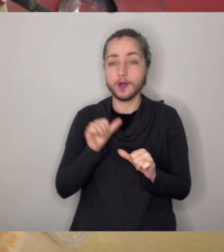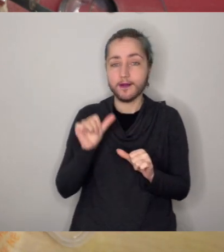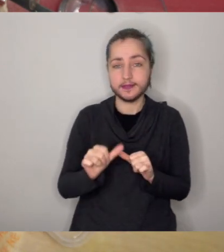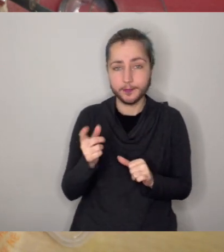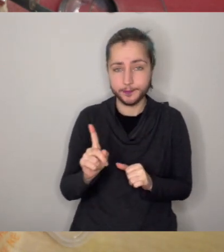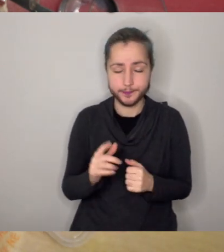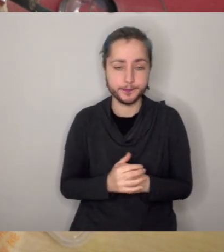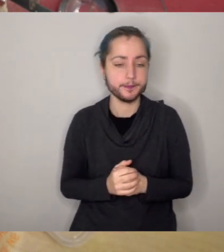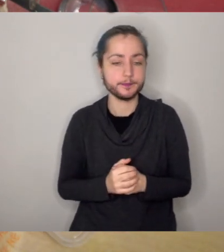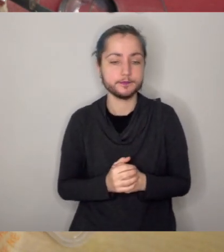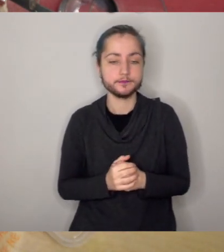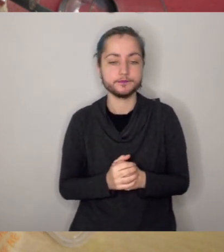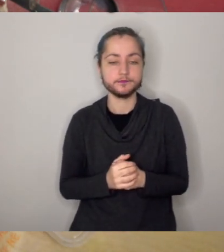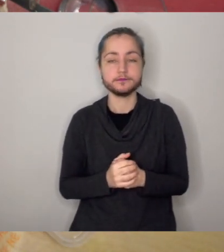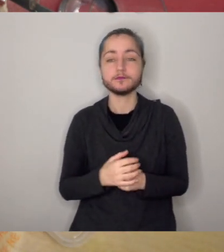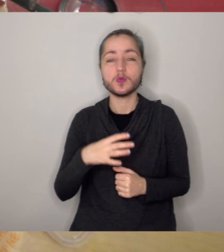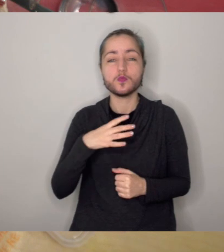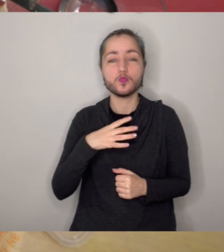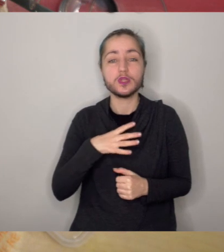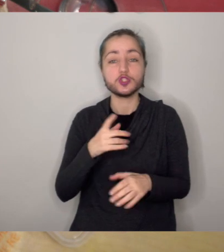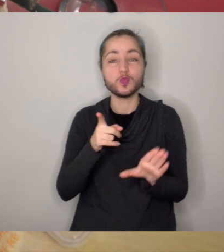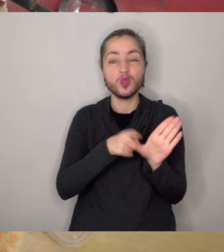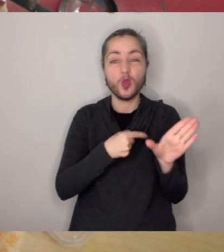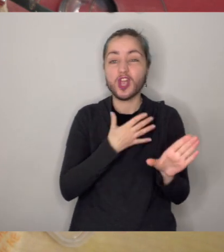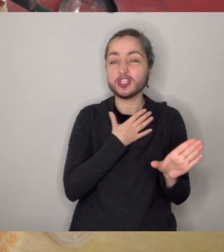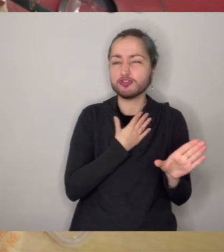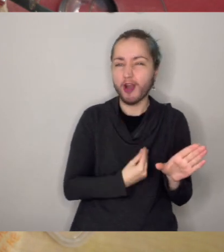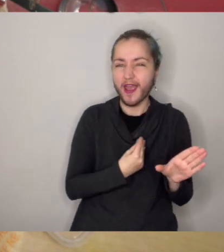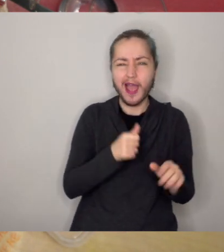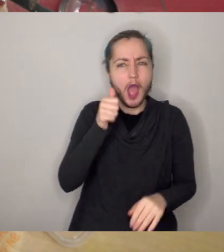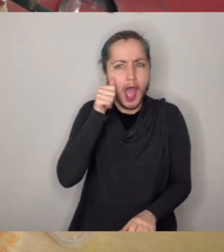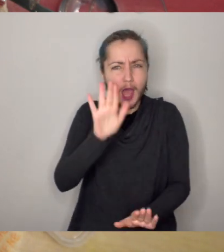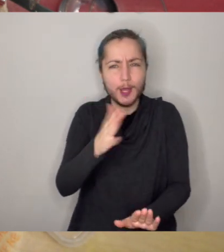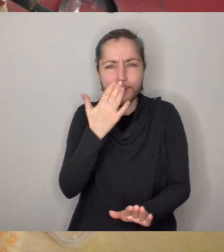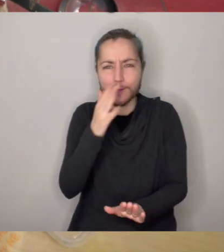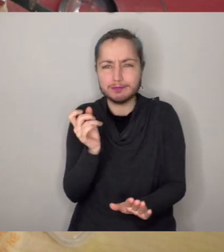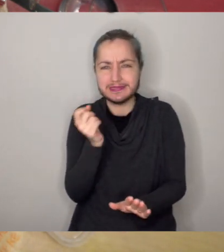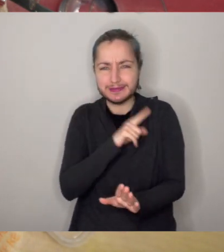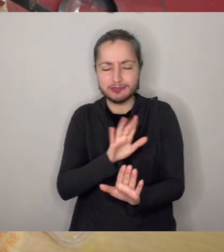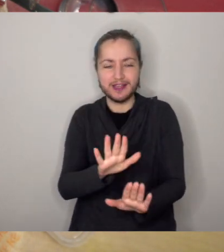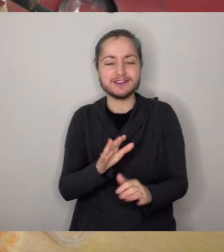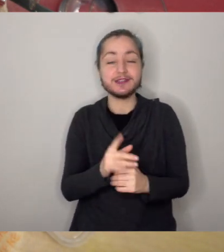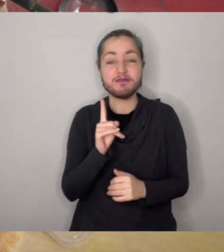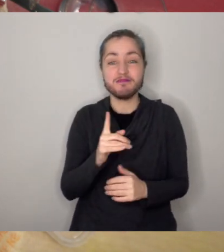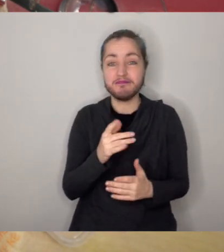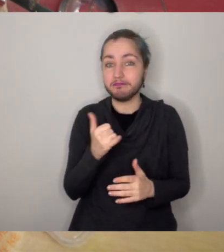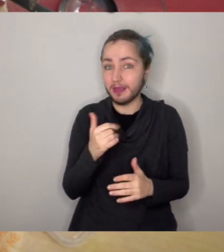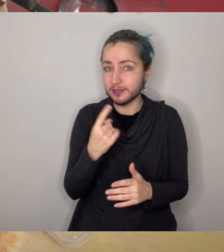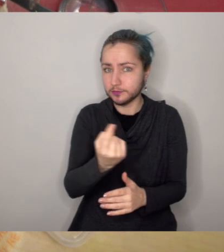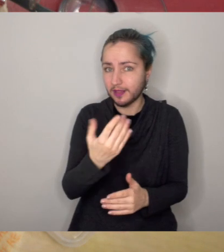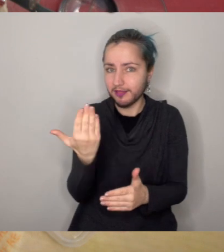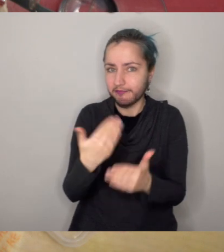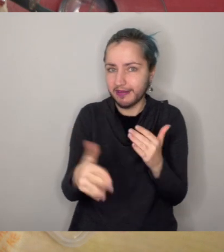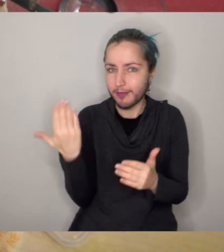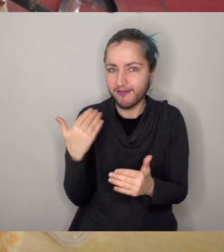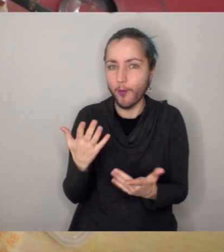And so what you're going to do now is you need to dry off the yolk, which sounds like a strange thing to